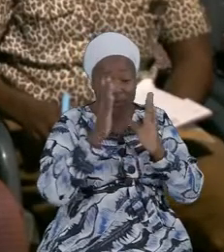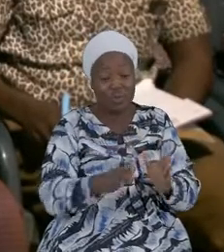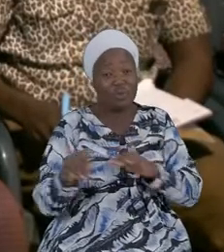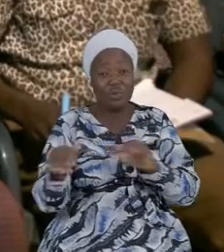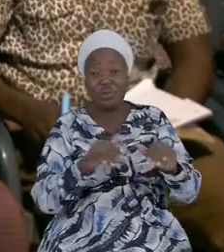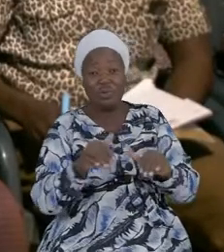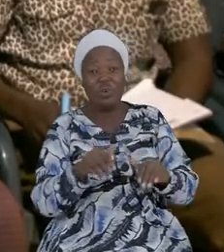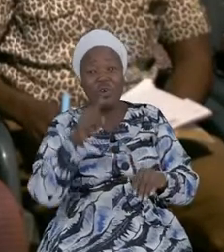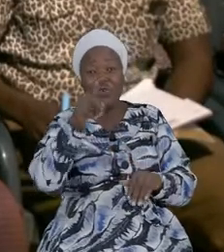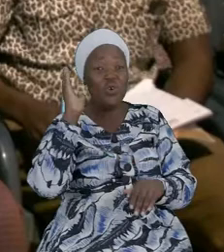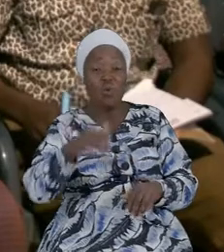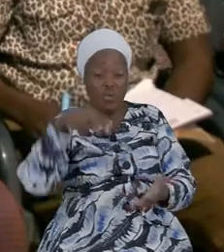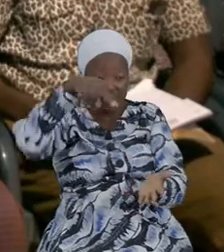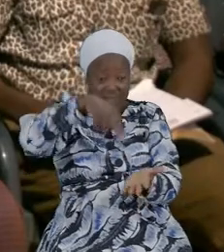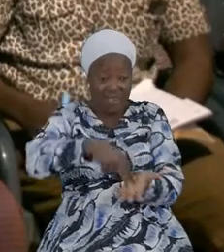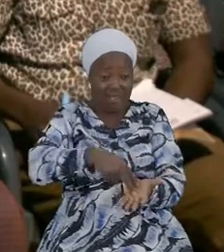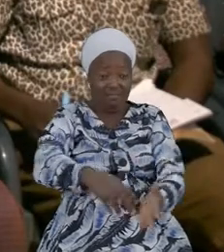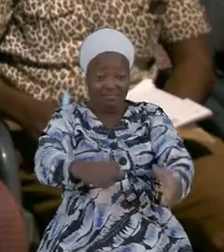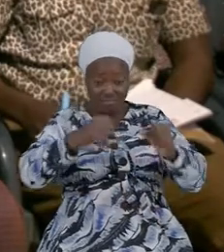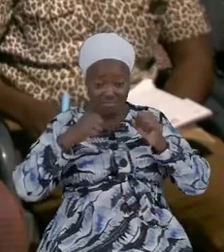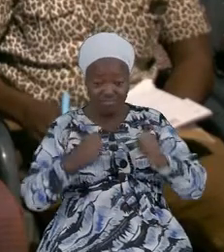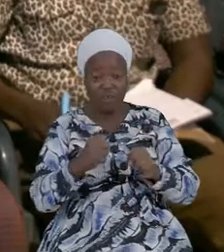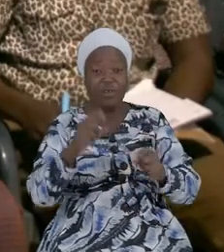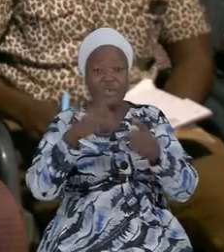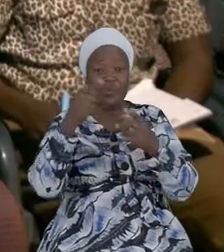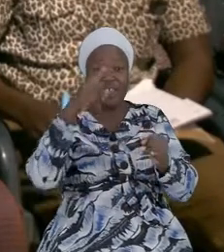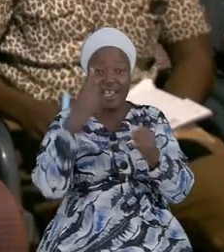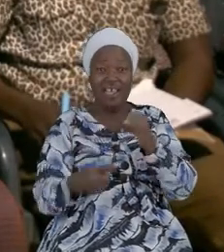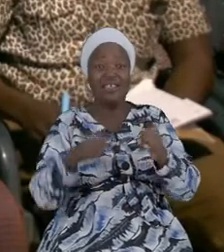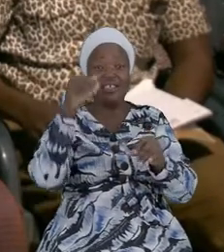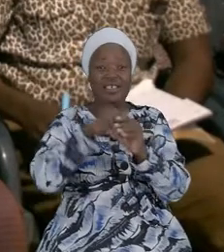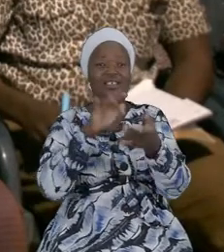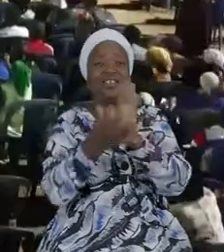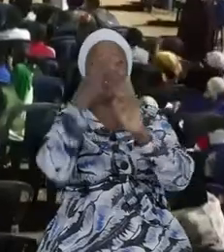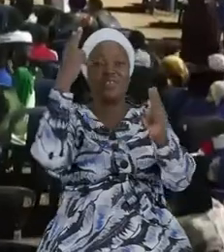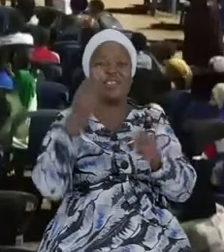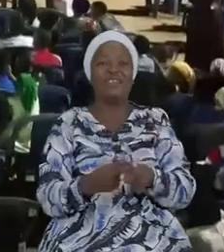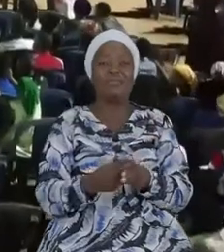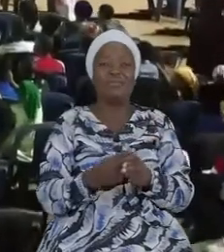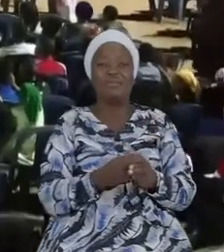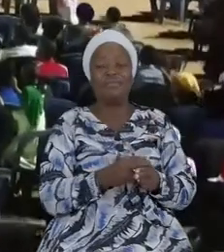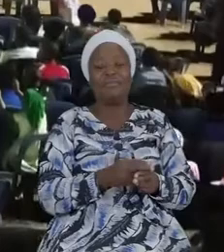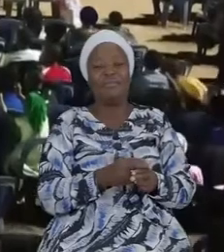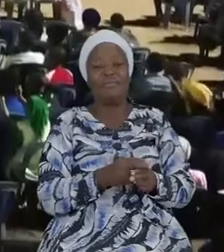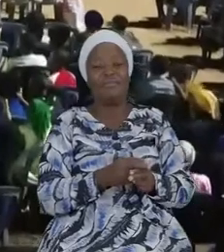do, you will stand firm to the end in Jesus'